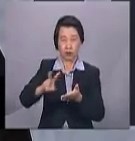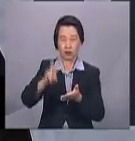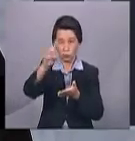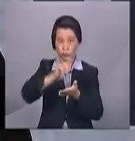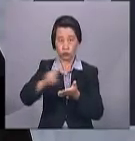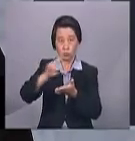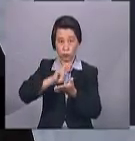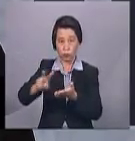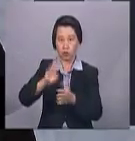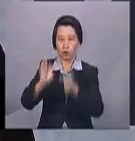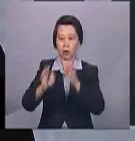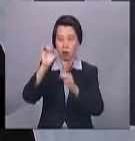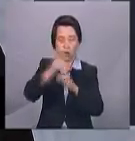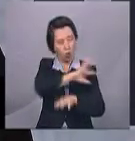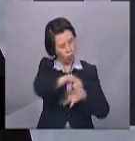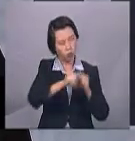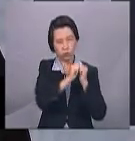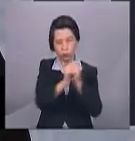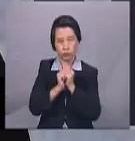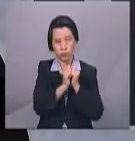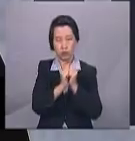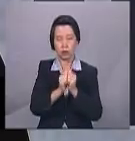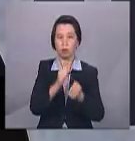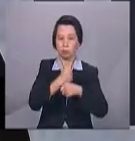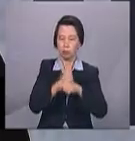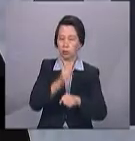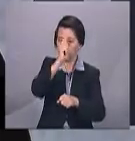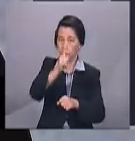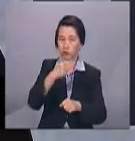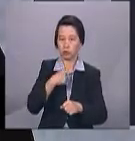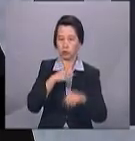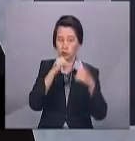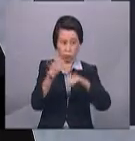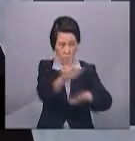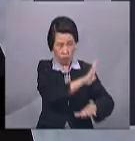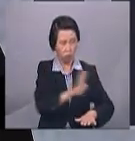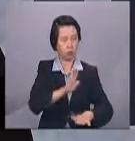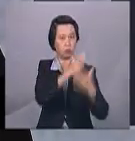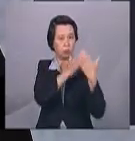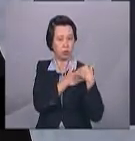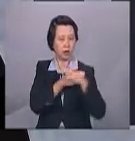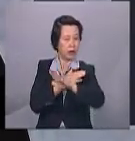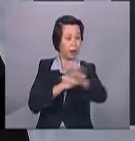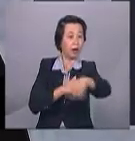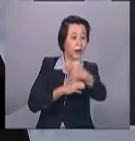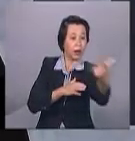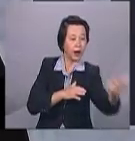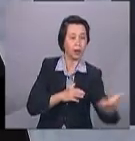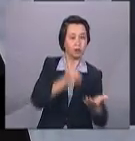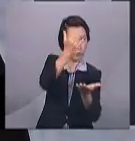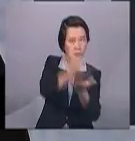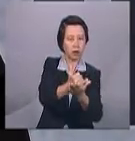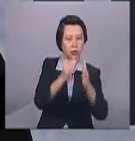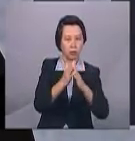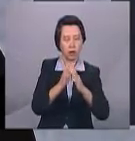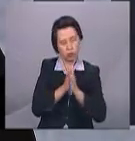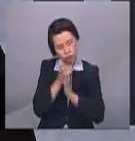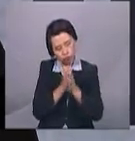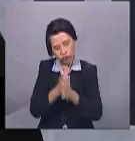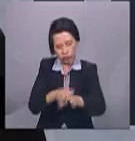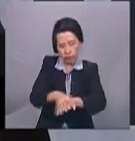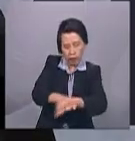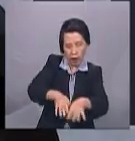all of us can come together and make sure that we play our role, stay at home, make sure we wash our hands, you know,